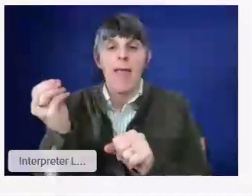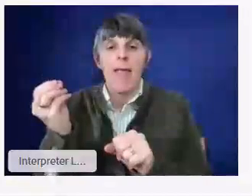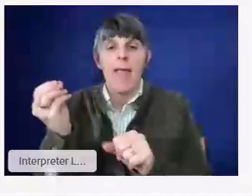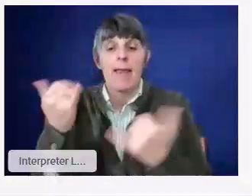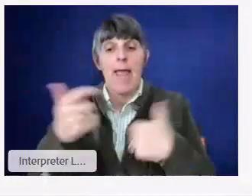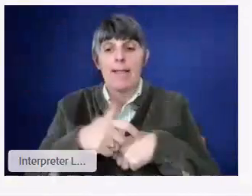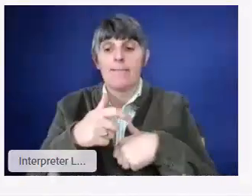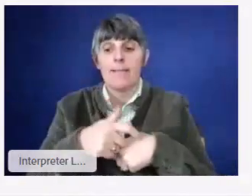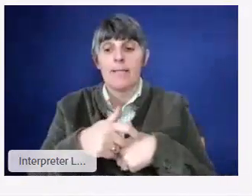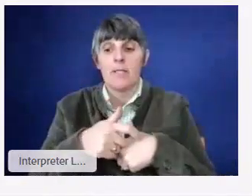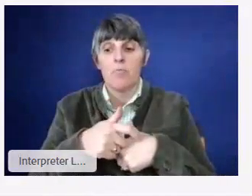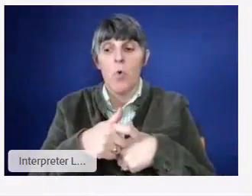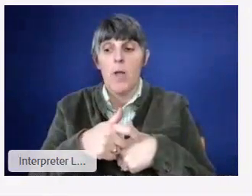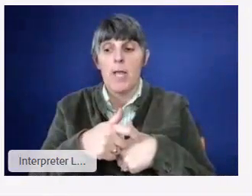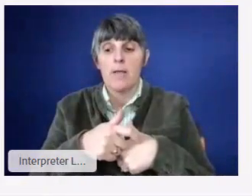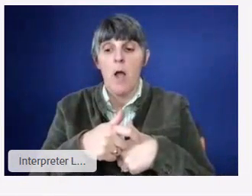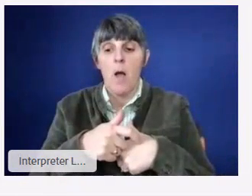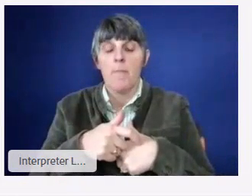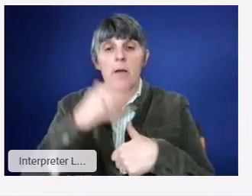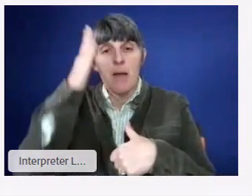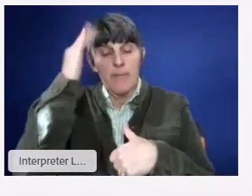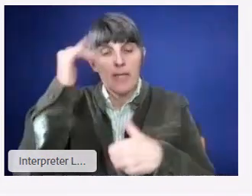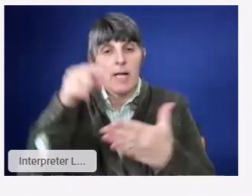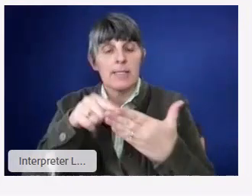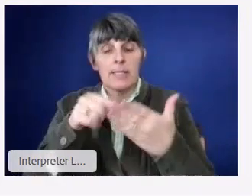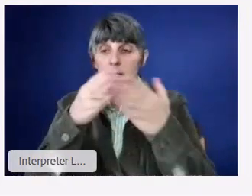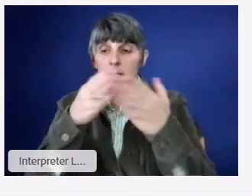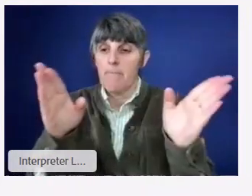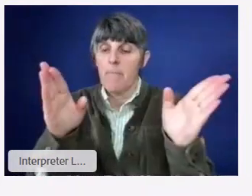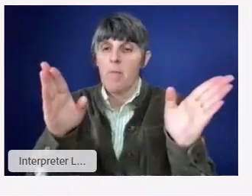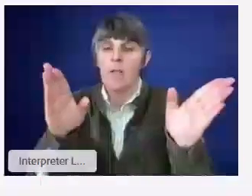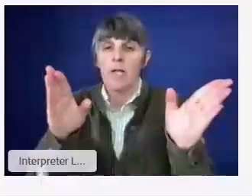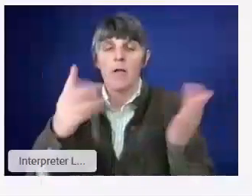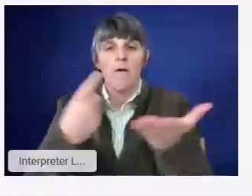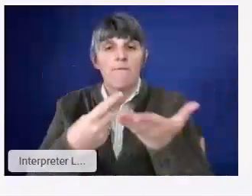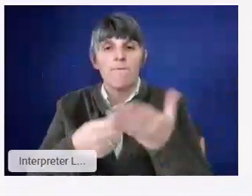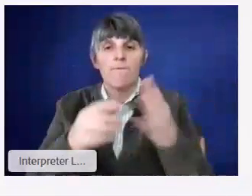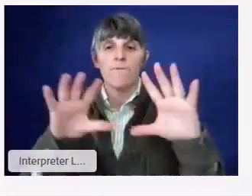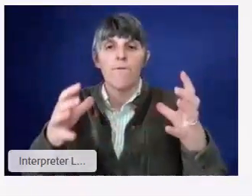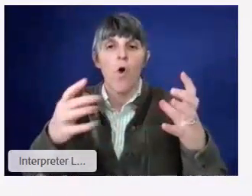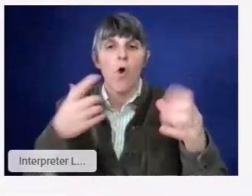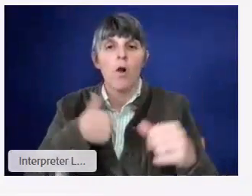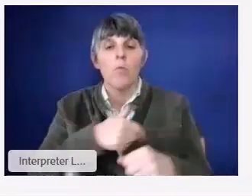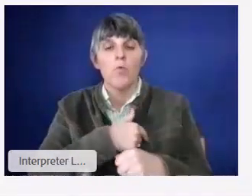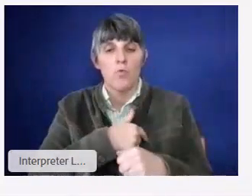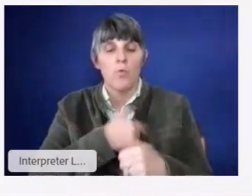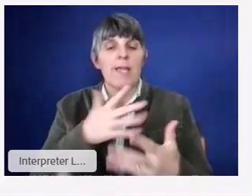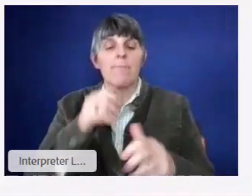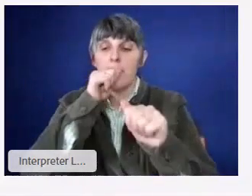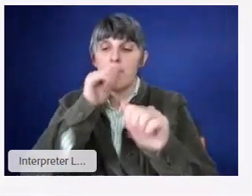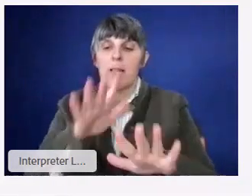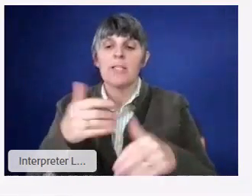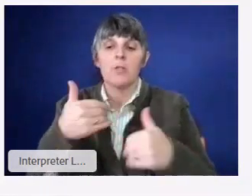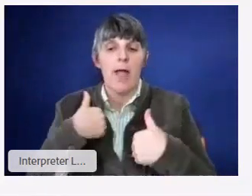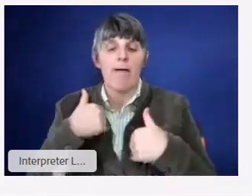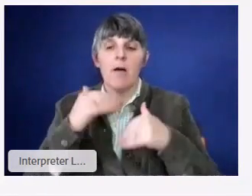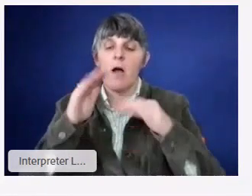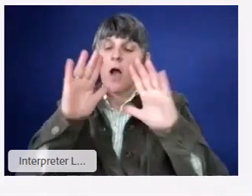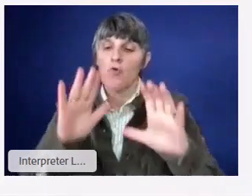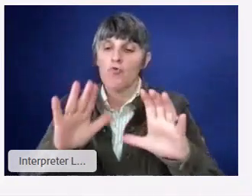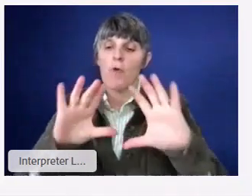point, since this is a public forum, we've been blessed to have a great set